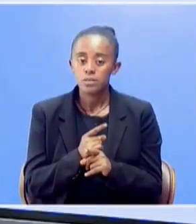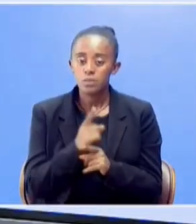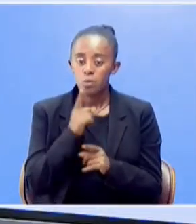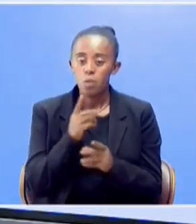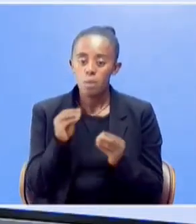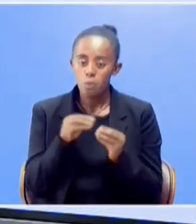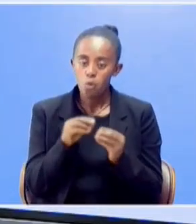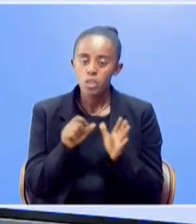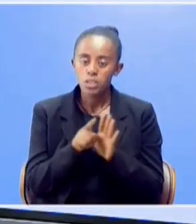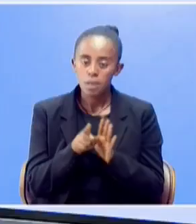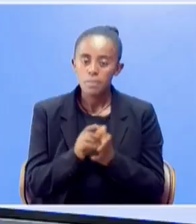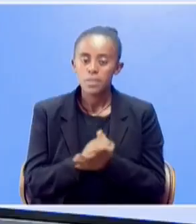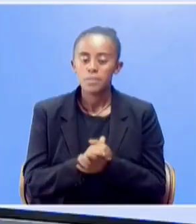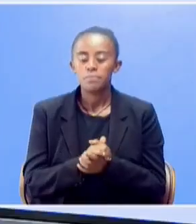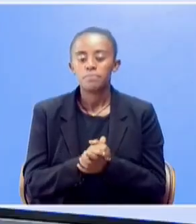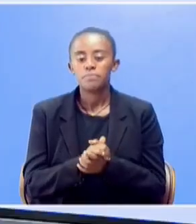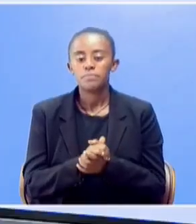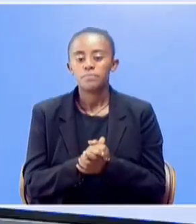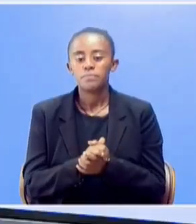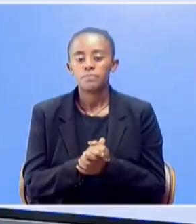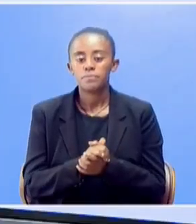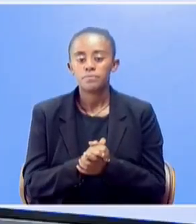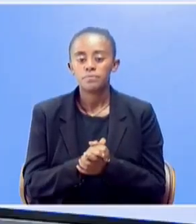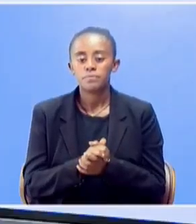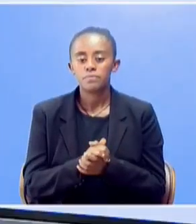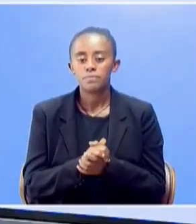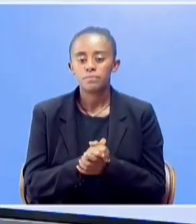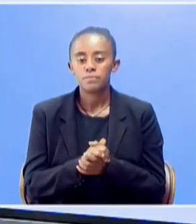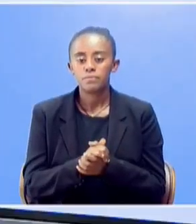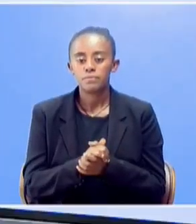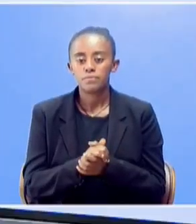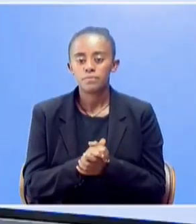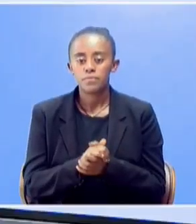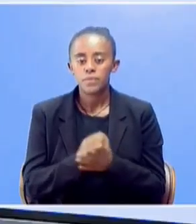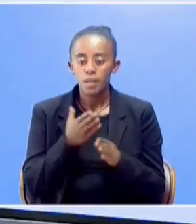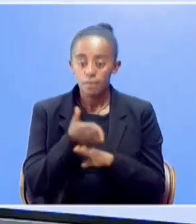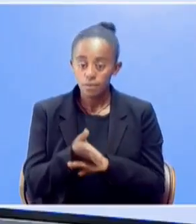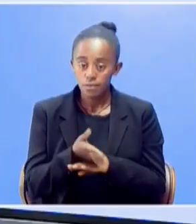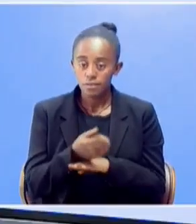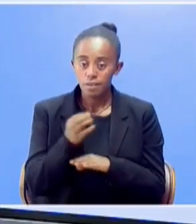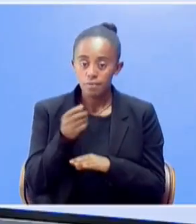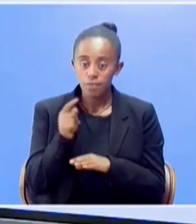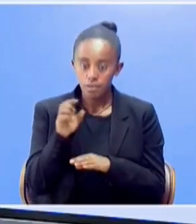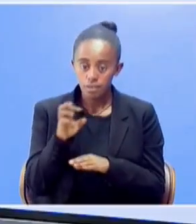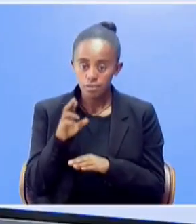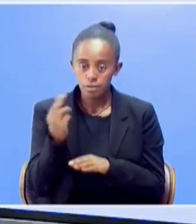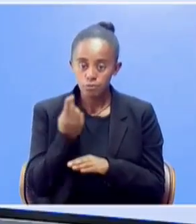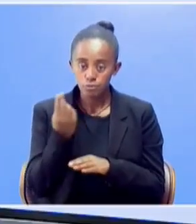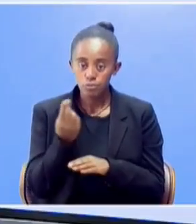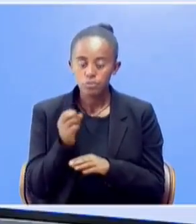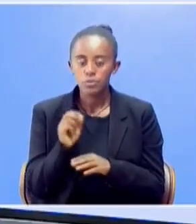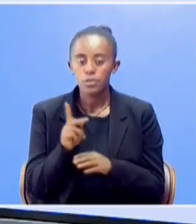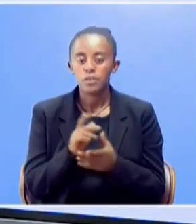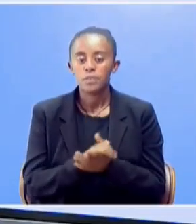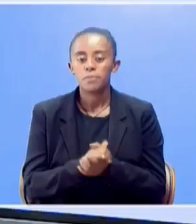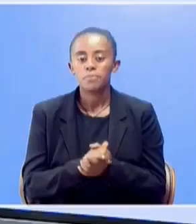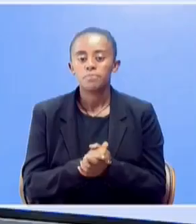more example. One more example, and this time we're going to use after, okay? All